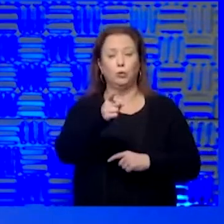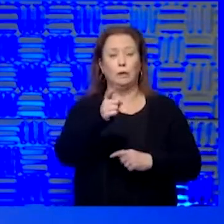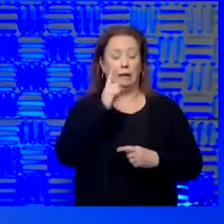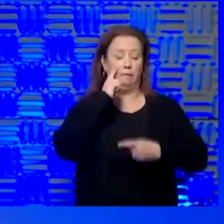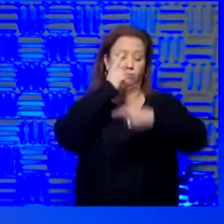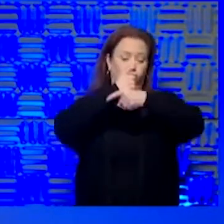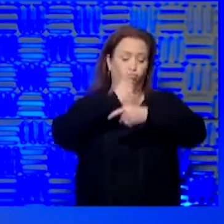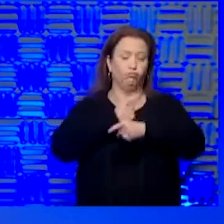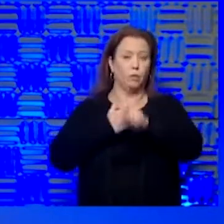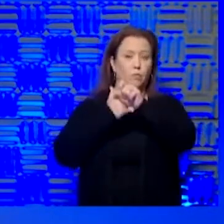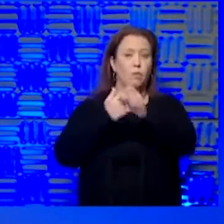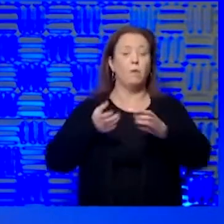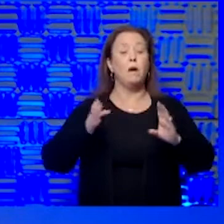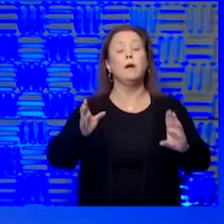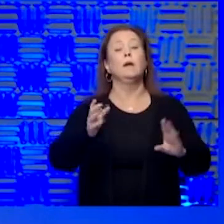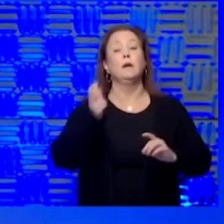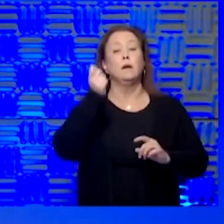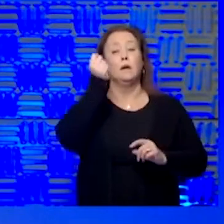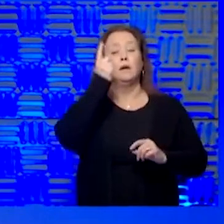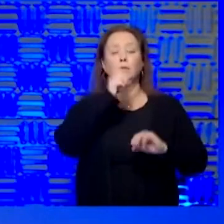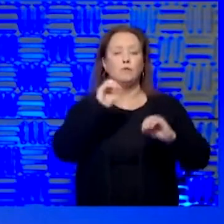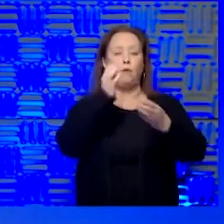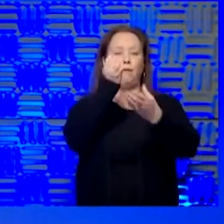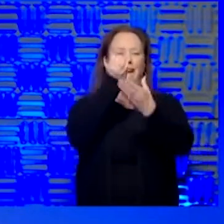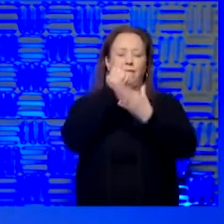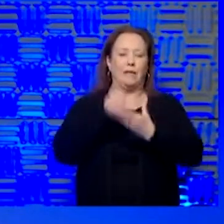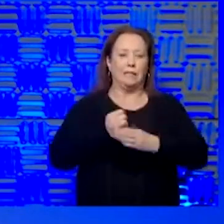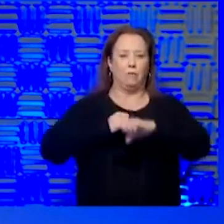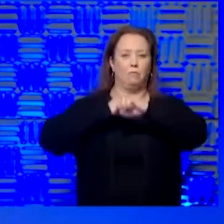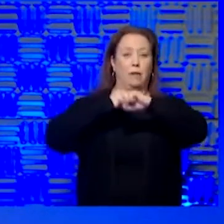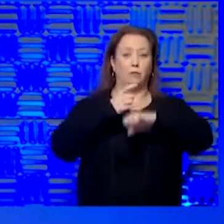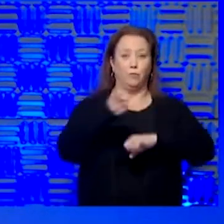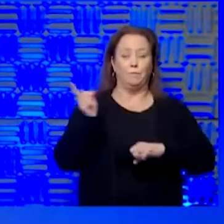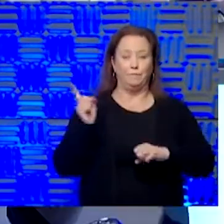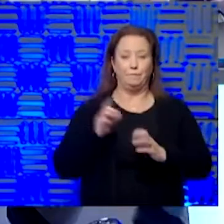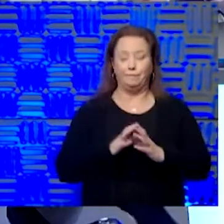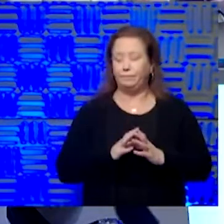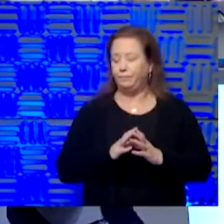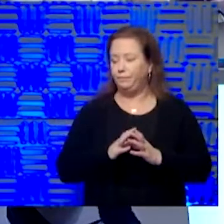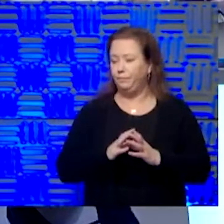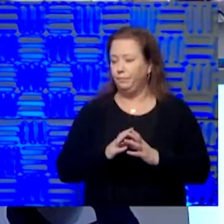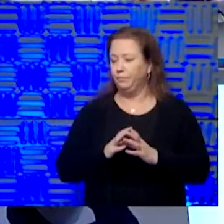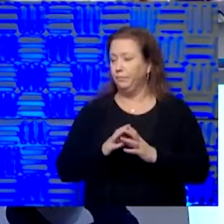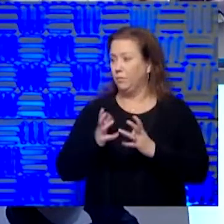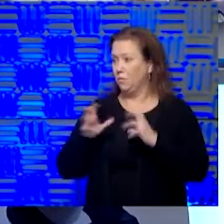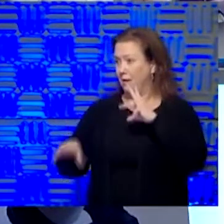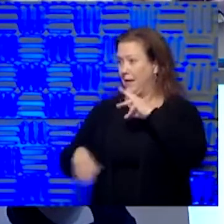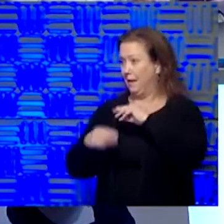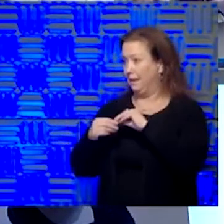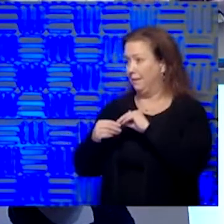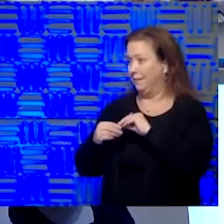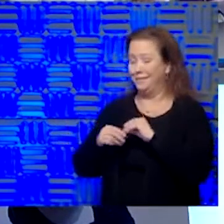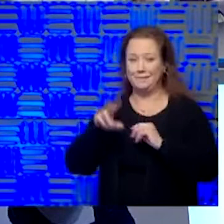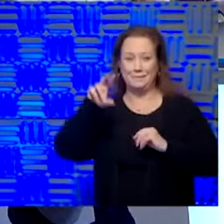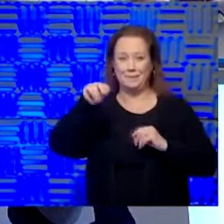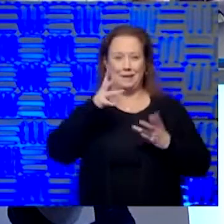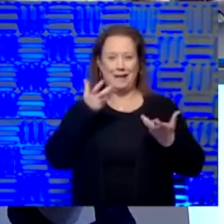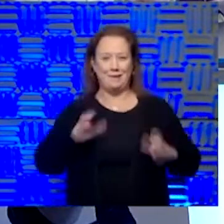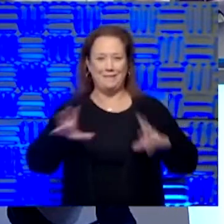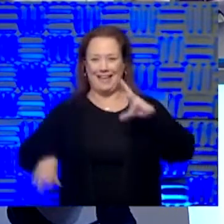correct manner, but certainly there's no evidence that that will protect you from this disease. Anything you want to add to that, Steve? No.